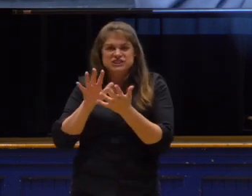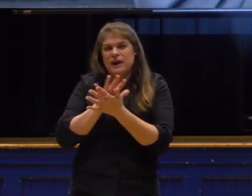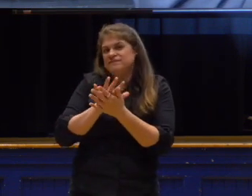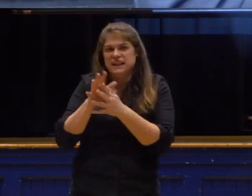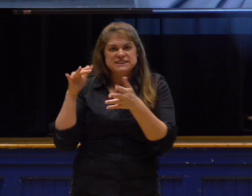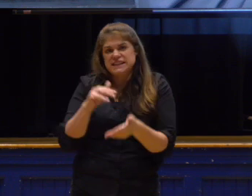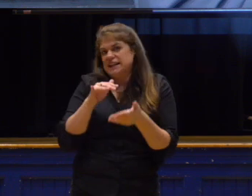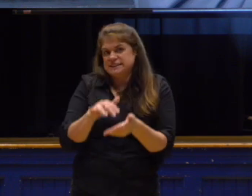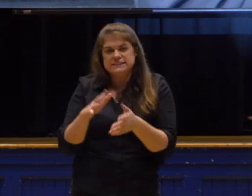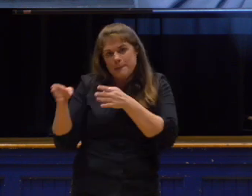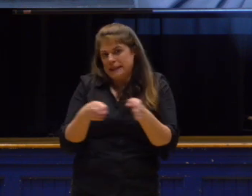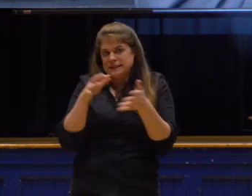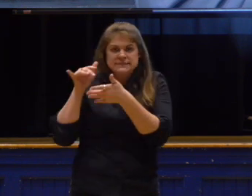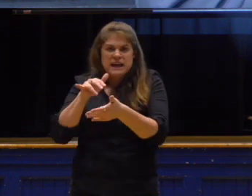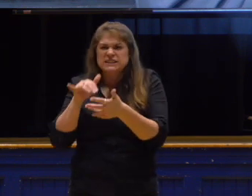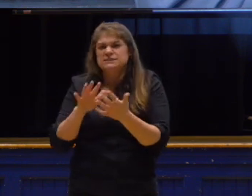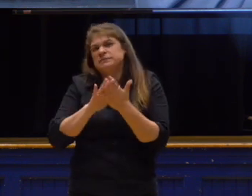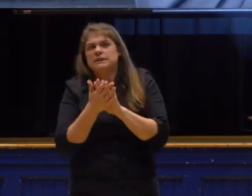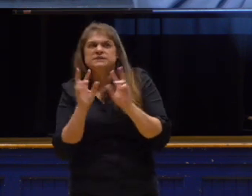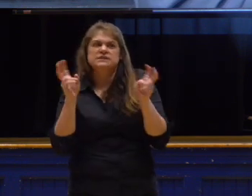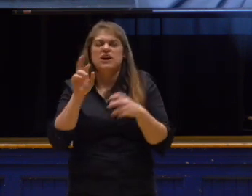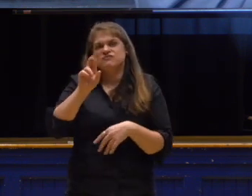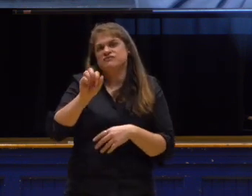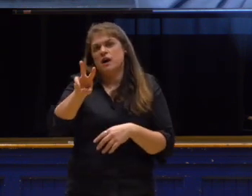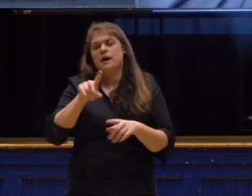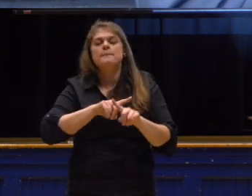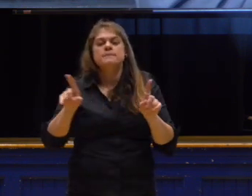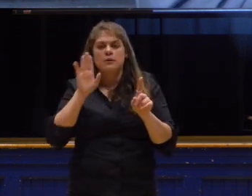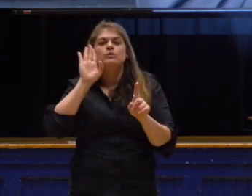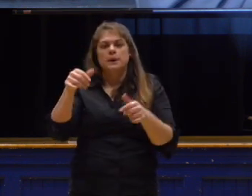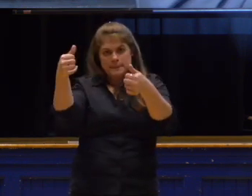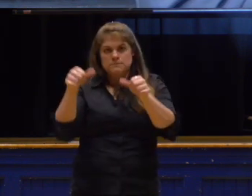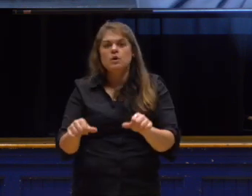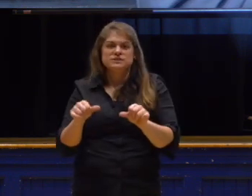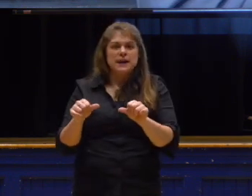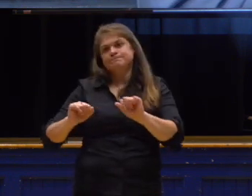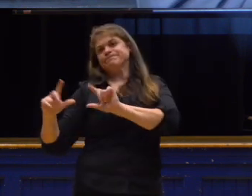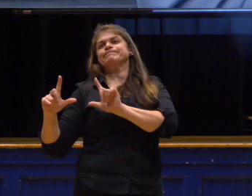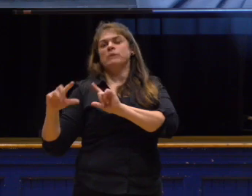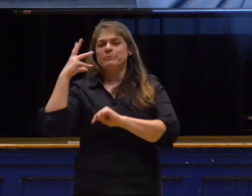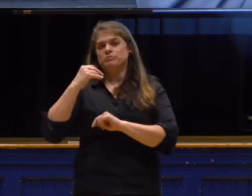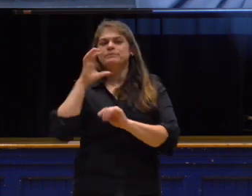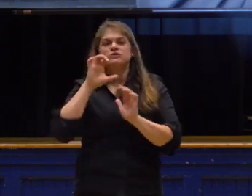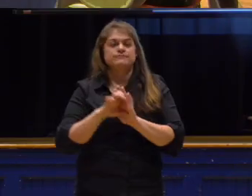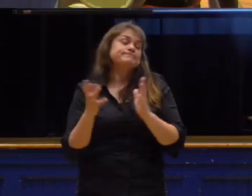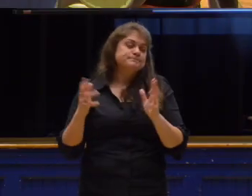traffic studies and planning studies, it gets a little raw. But the background will be there, and we'll be posting the pretty